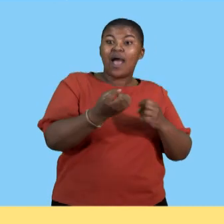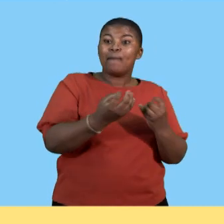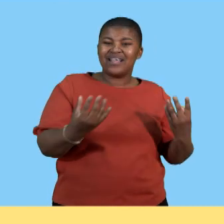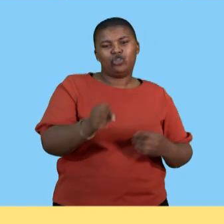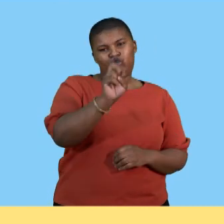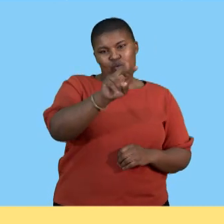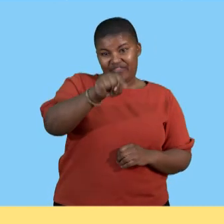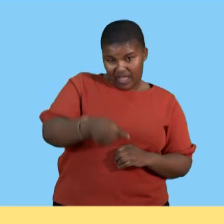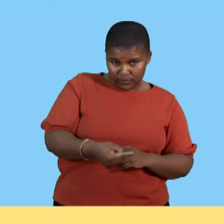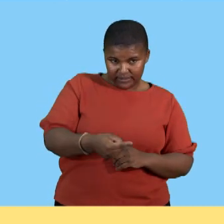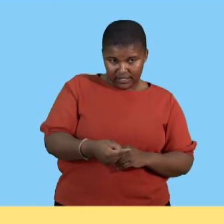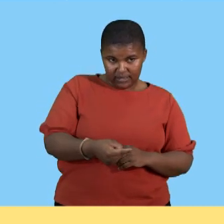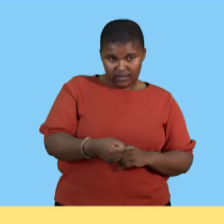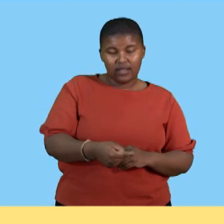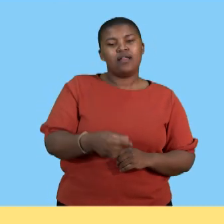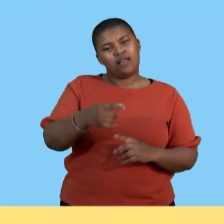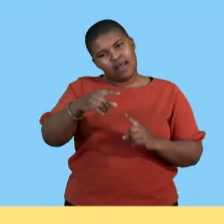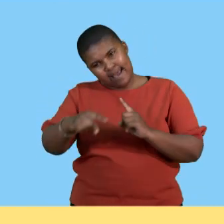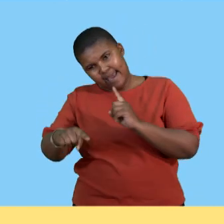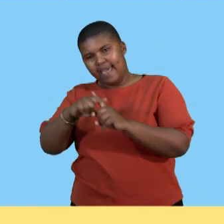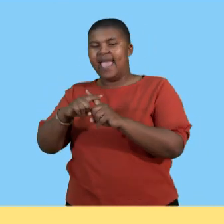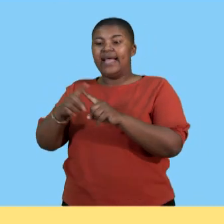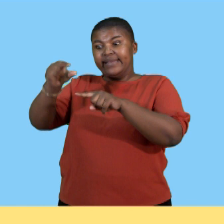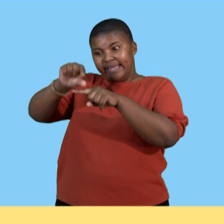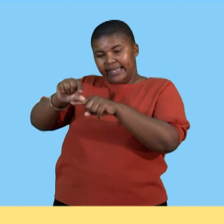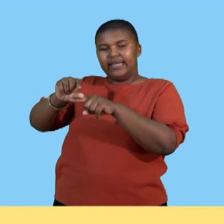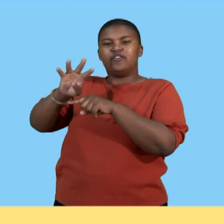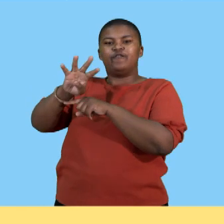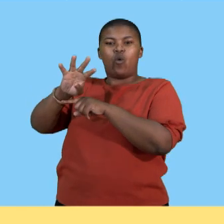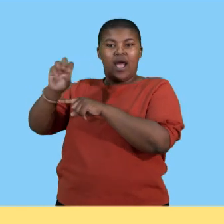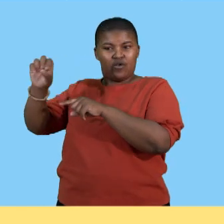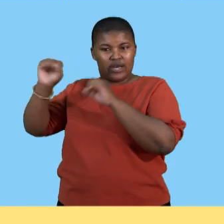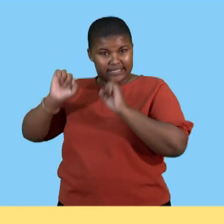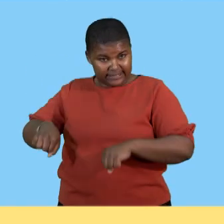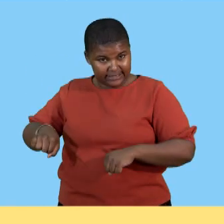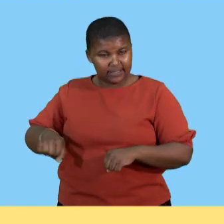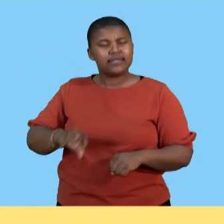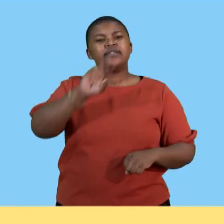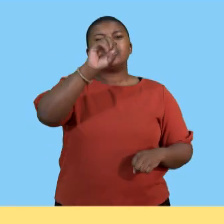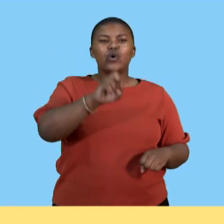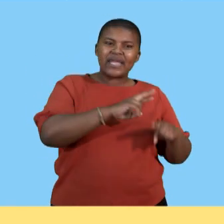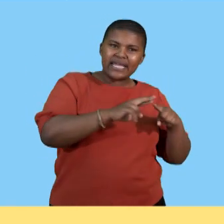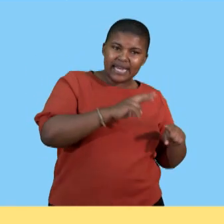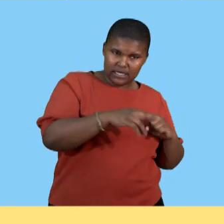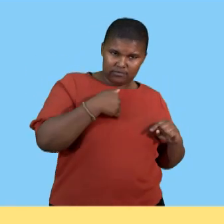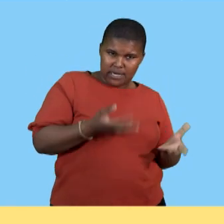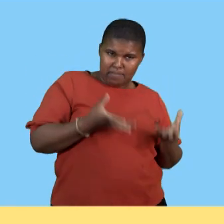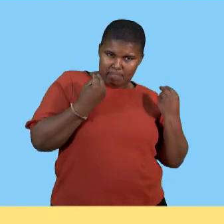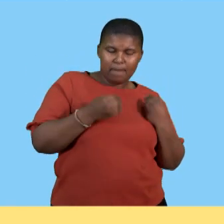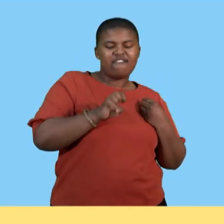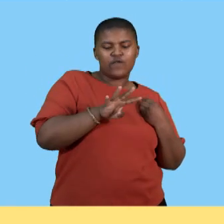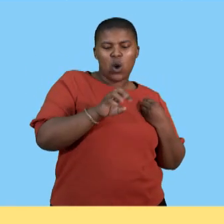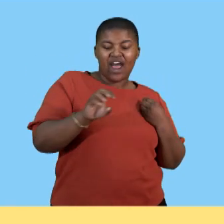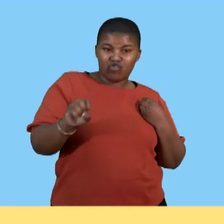is 2,000. Then I come and I add the increase of 400. So the rent that I received,